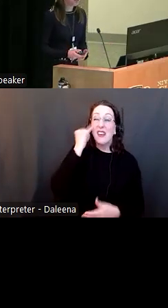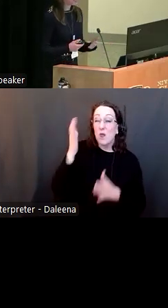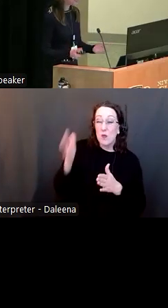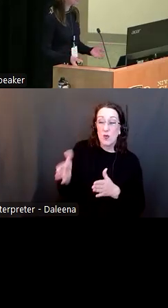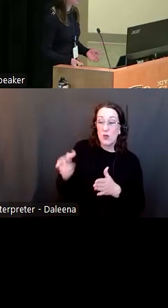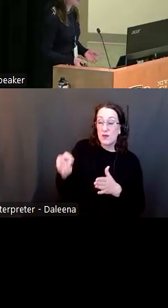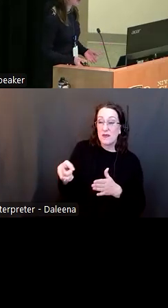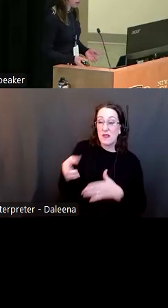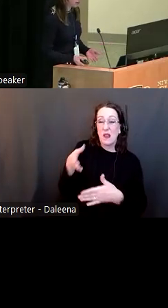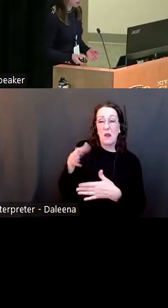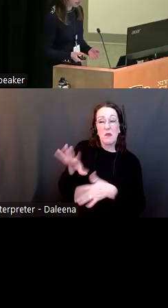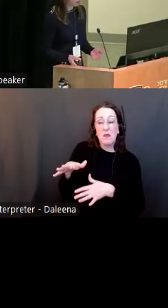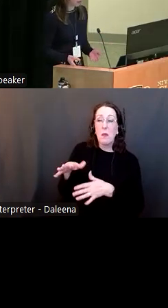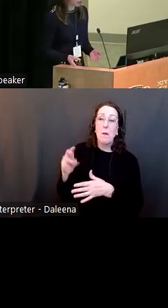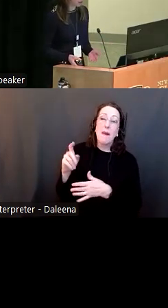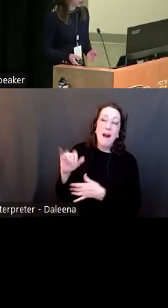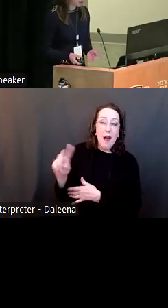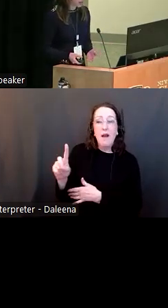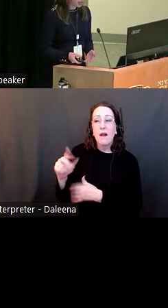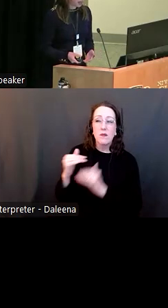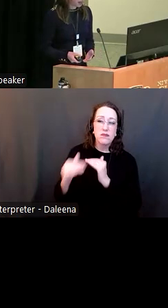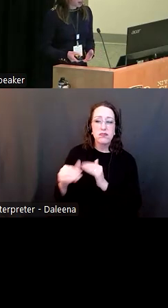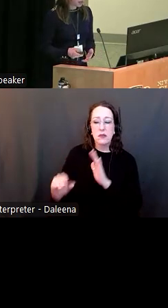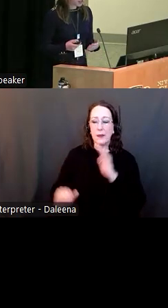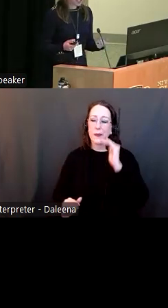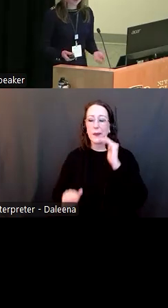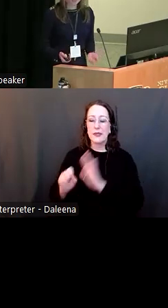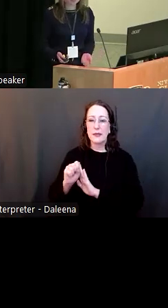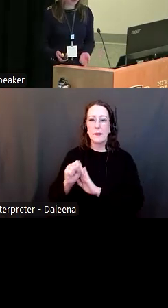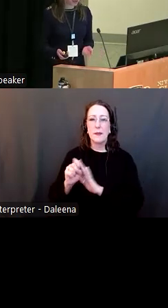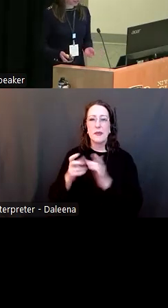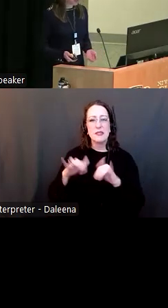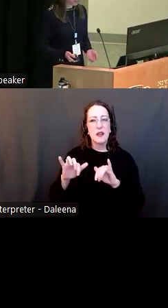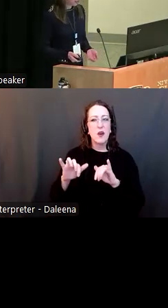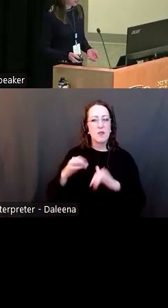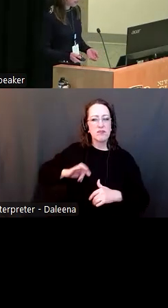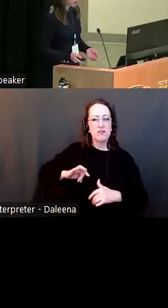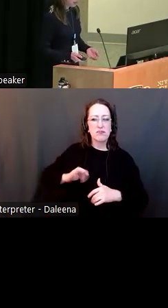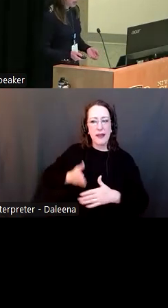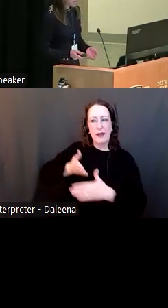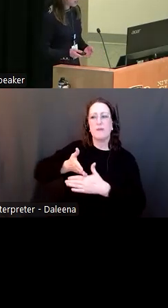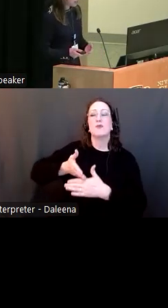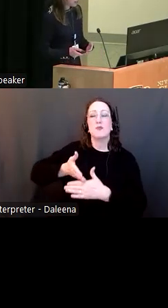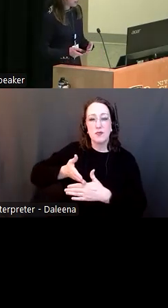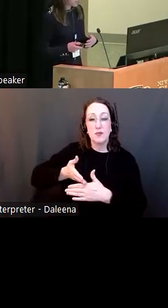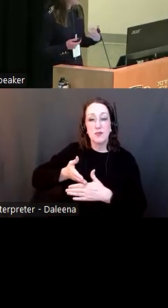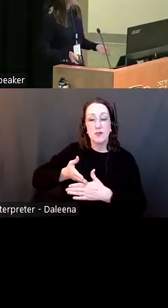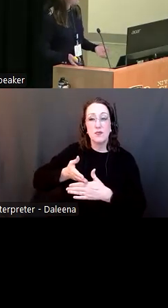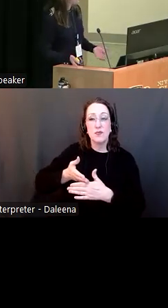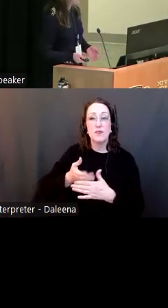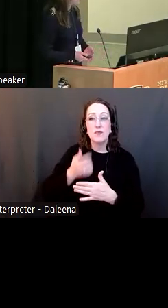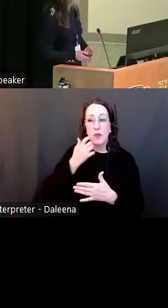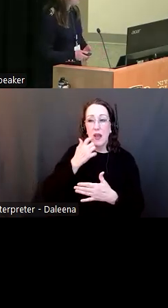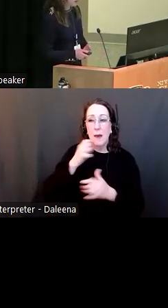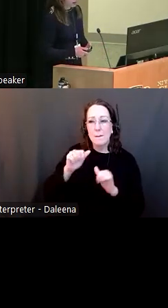has mild levels of negative symptoms, they will still benefit from intervention as it has potential